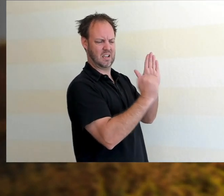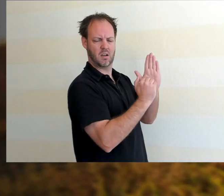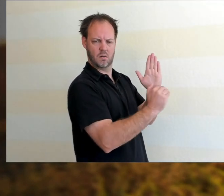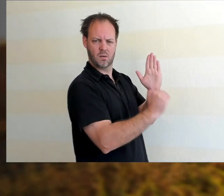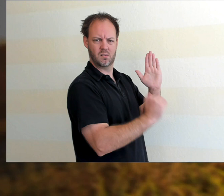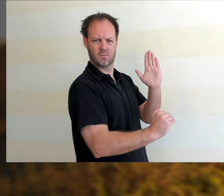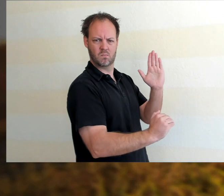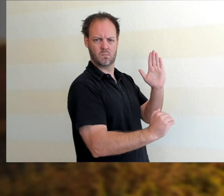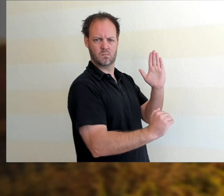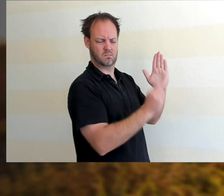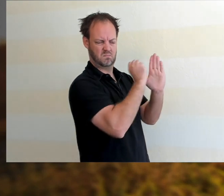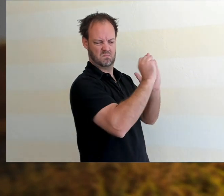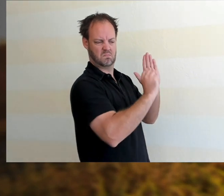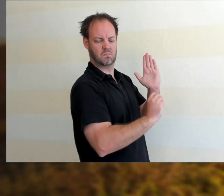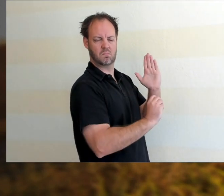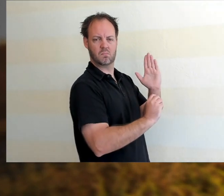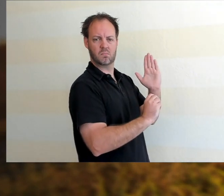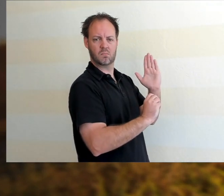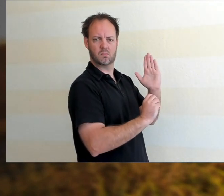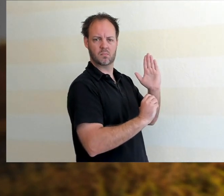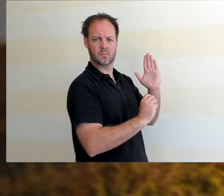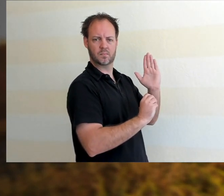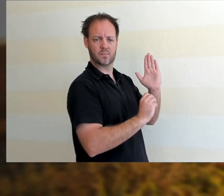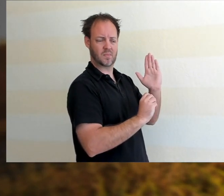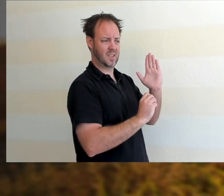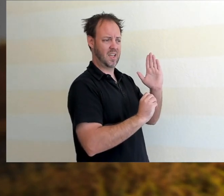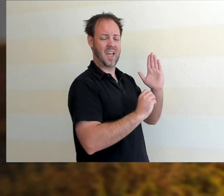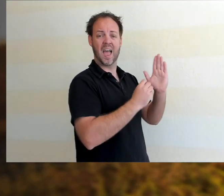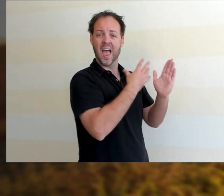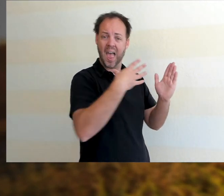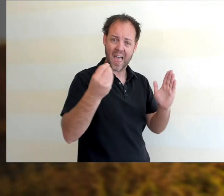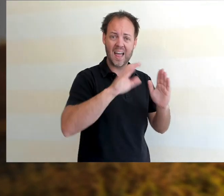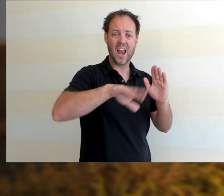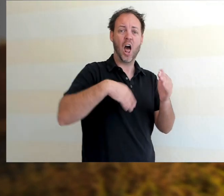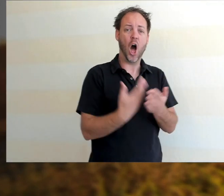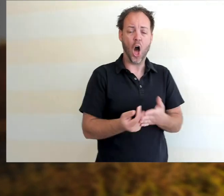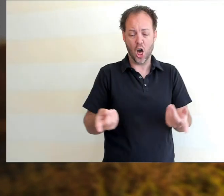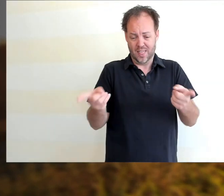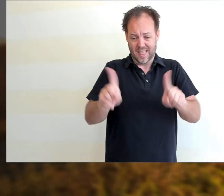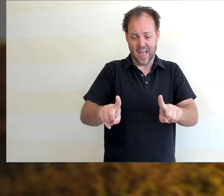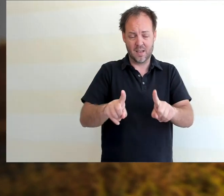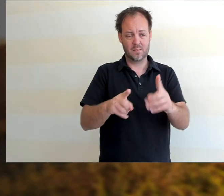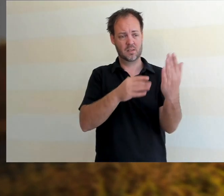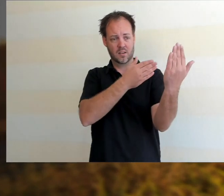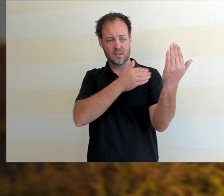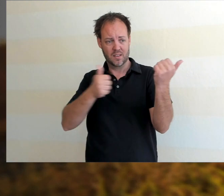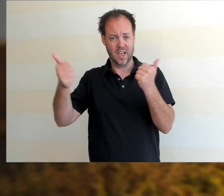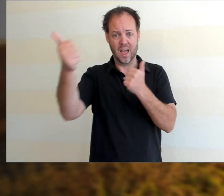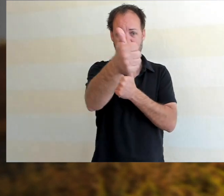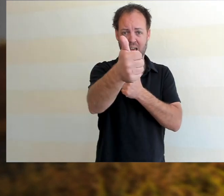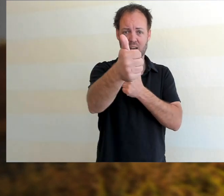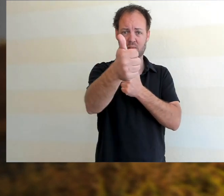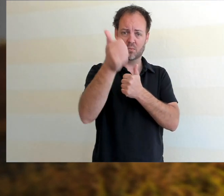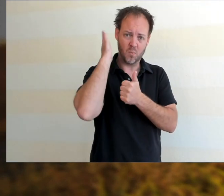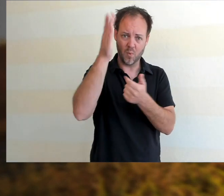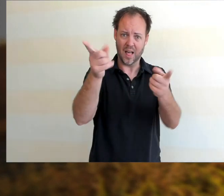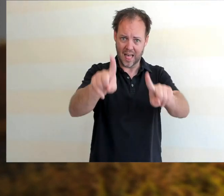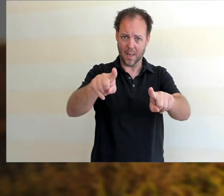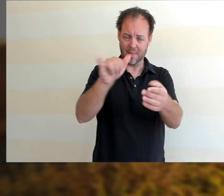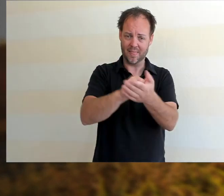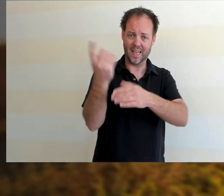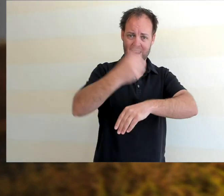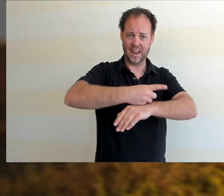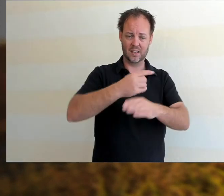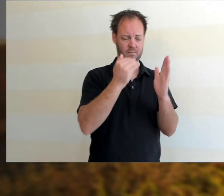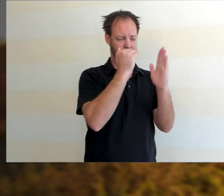pain and the stress, along with all the events that lie before him that day. And